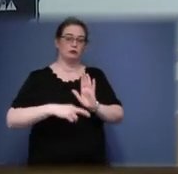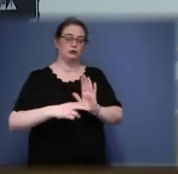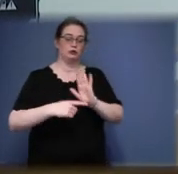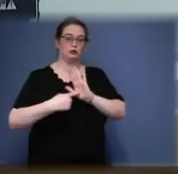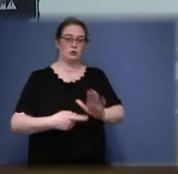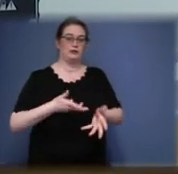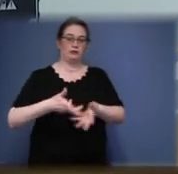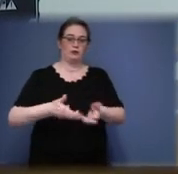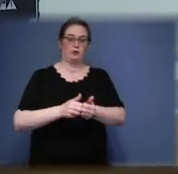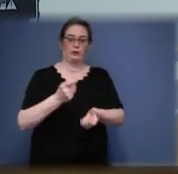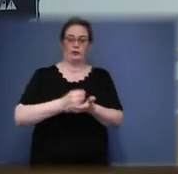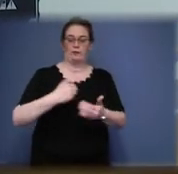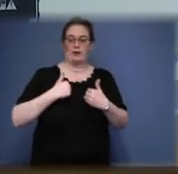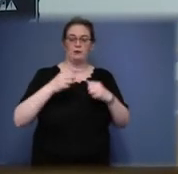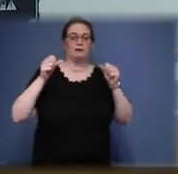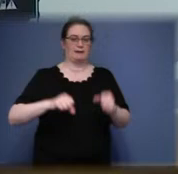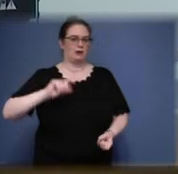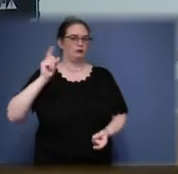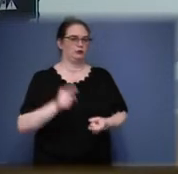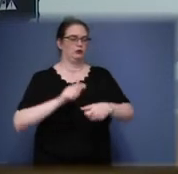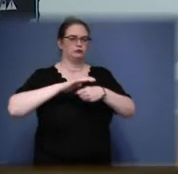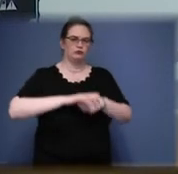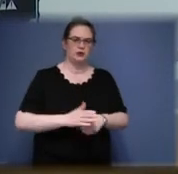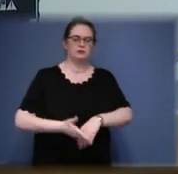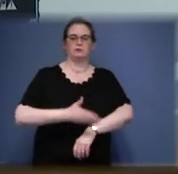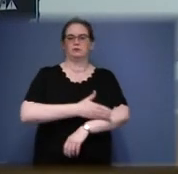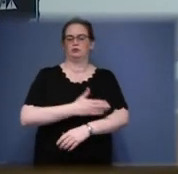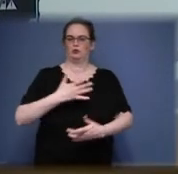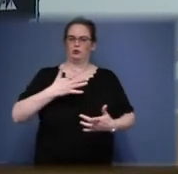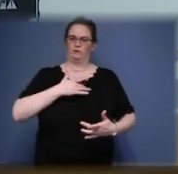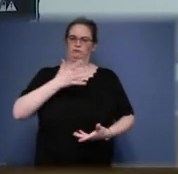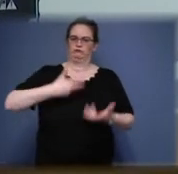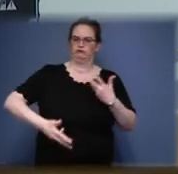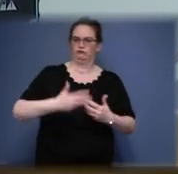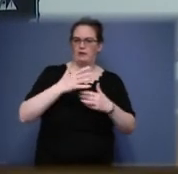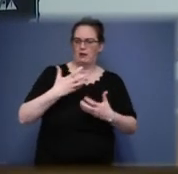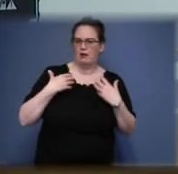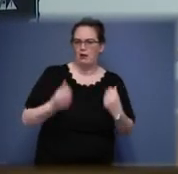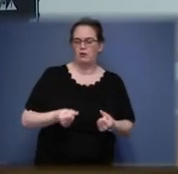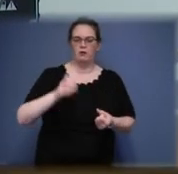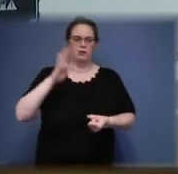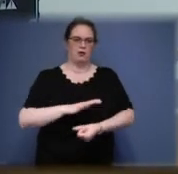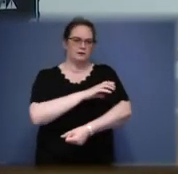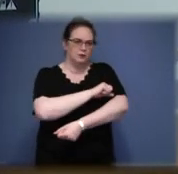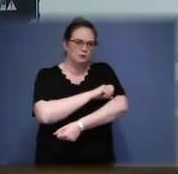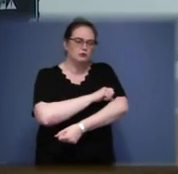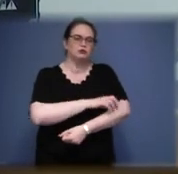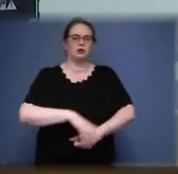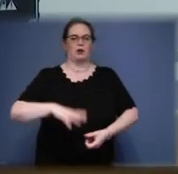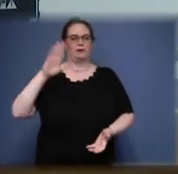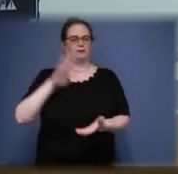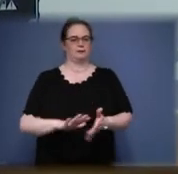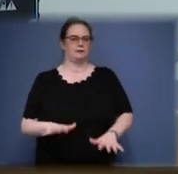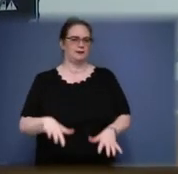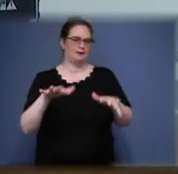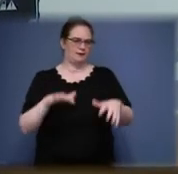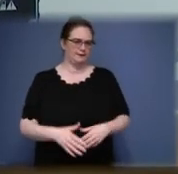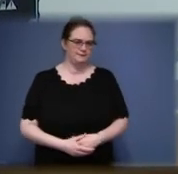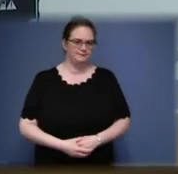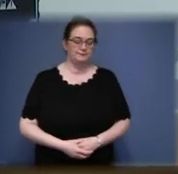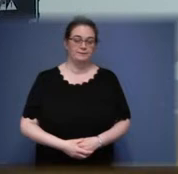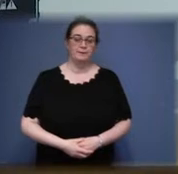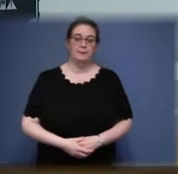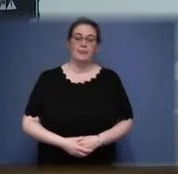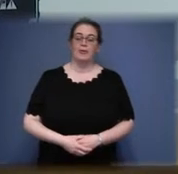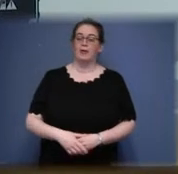that interacting with therapy animals can reduce stress, improve cardiovascular health, lower blood pressure, and decrease anxiety. And